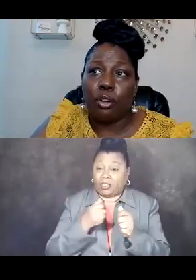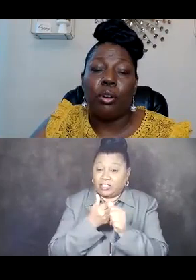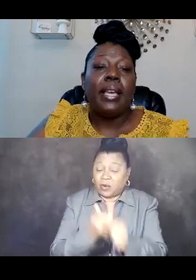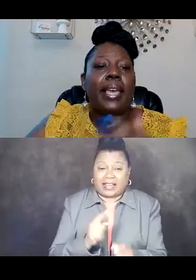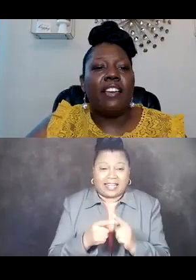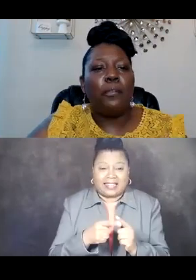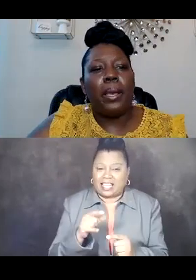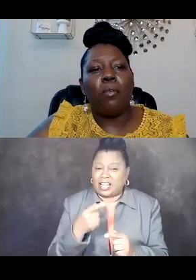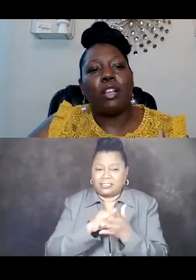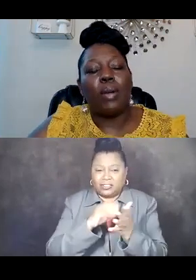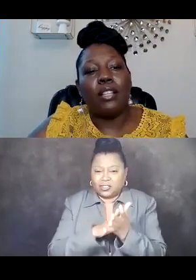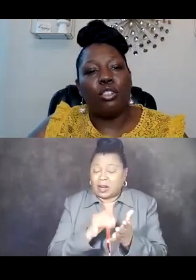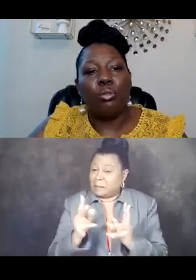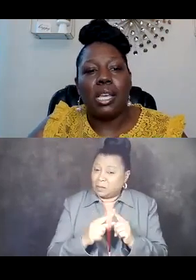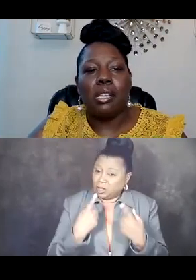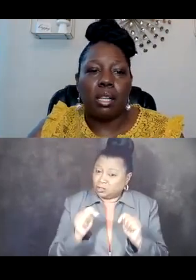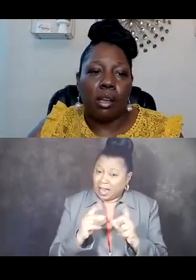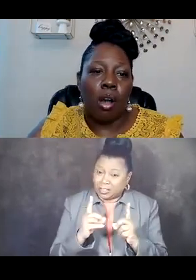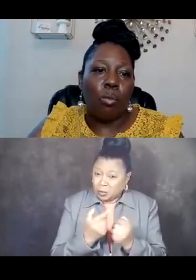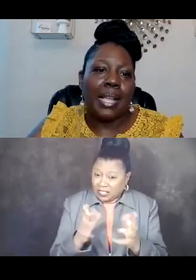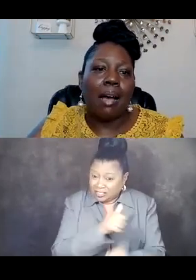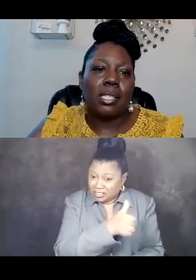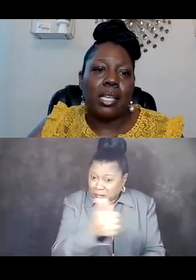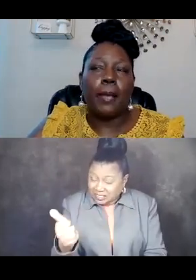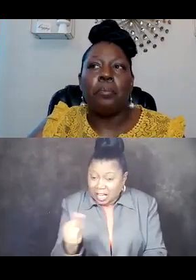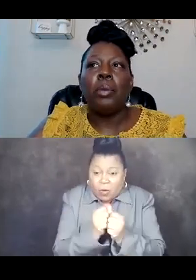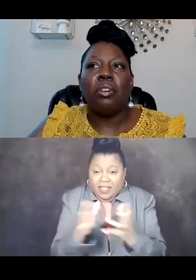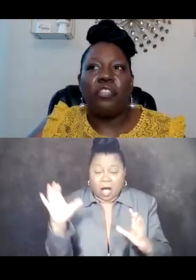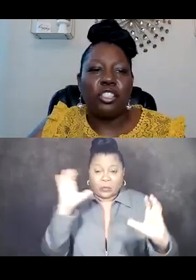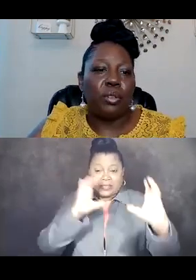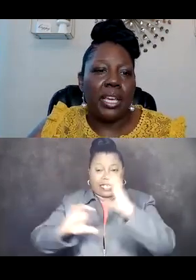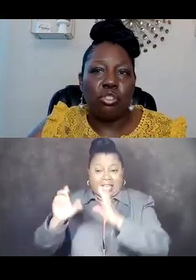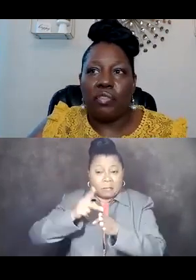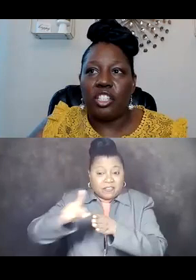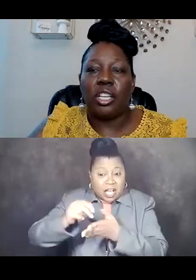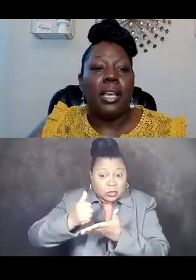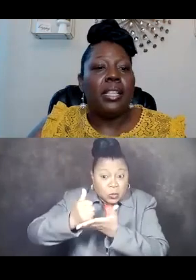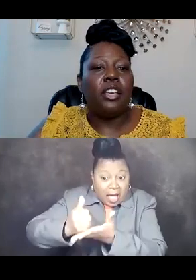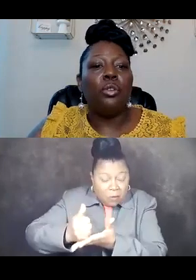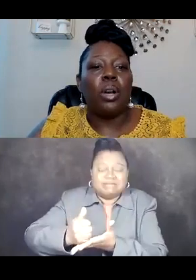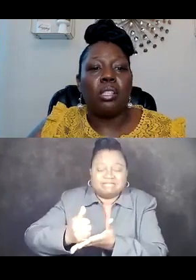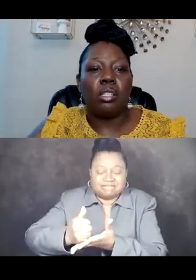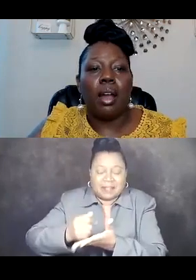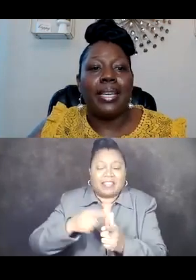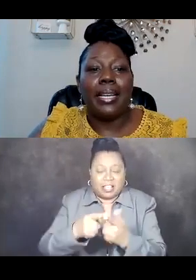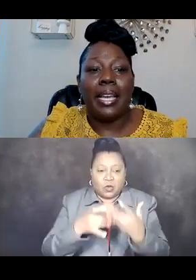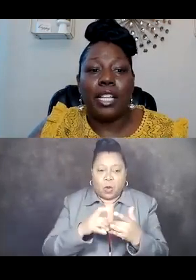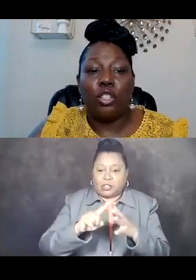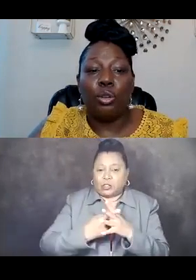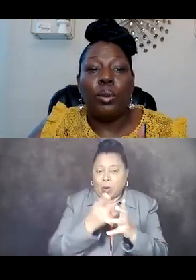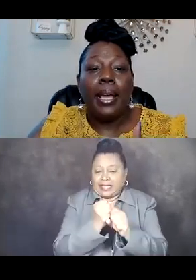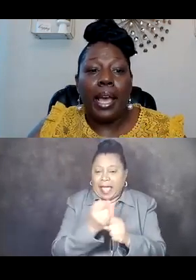gratitude journal. If people are trying to do things on their own without seeking professional intervention, then you want to start